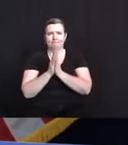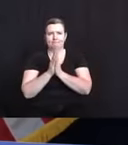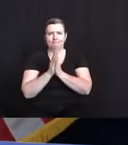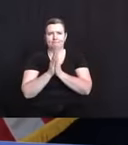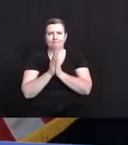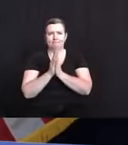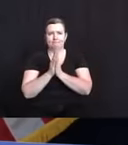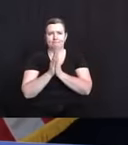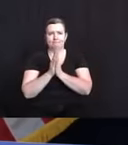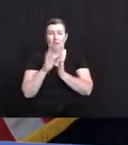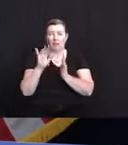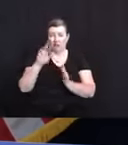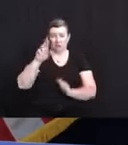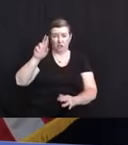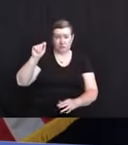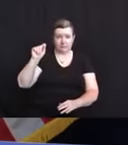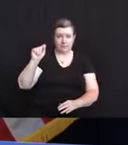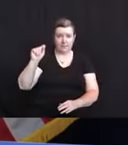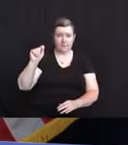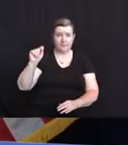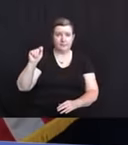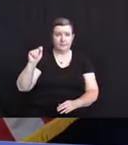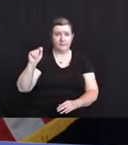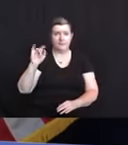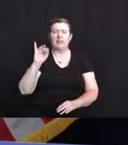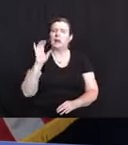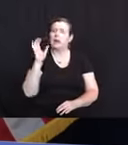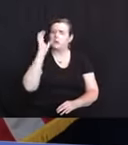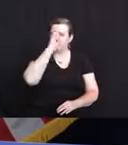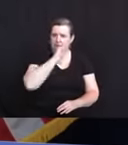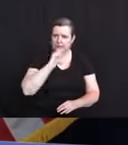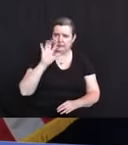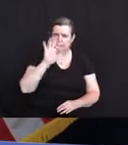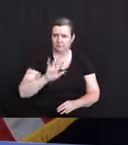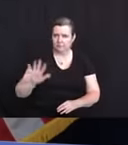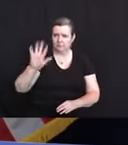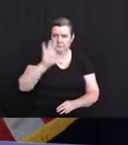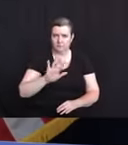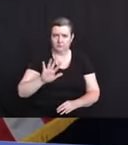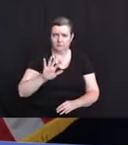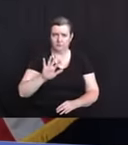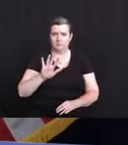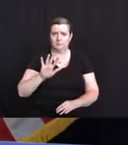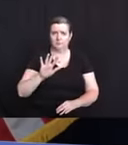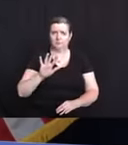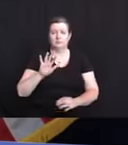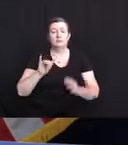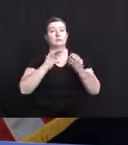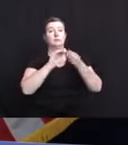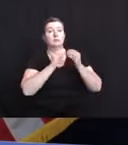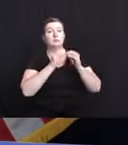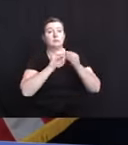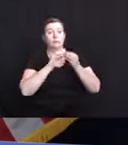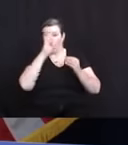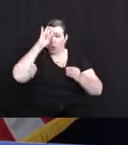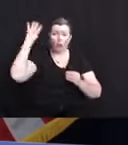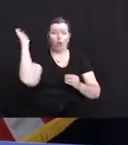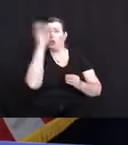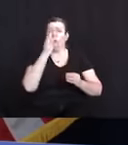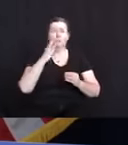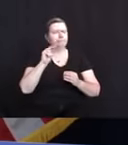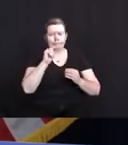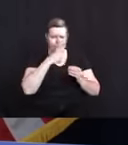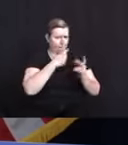RT, it's an estimate, and it's based on, a lot of different assumptions that go into calculating